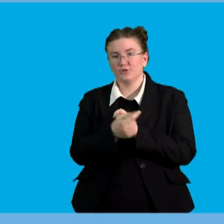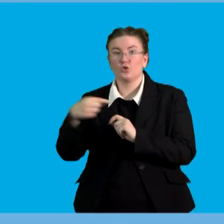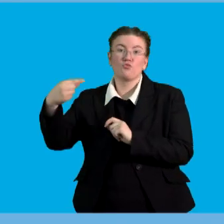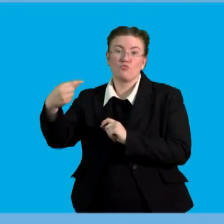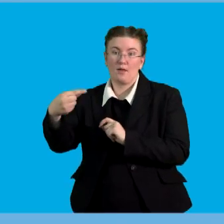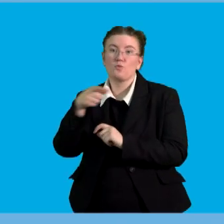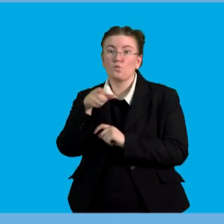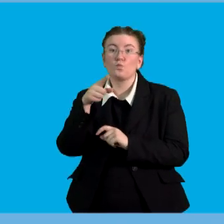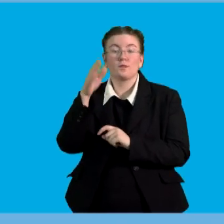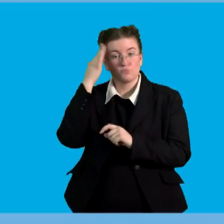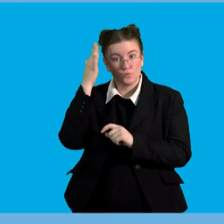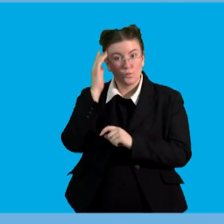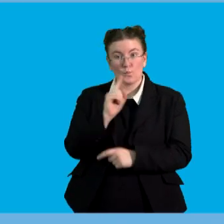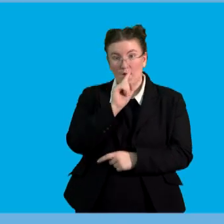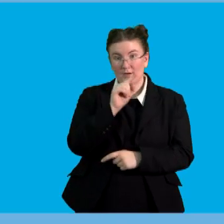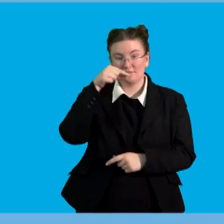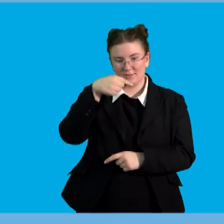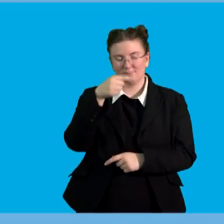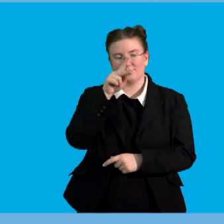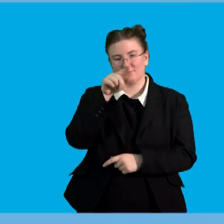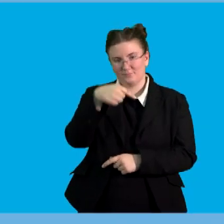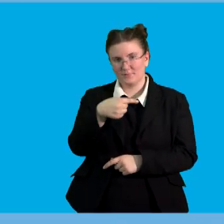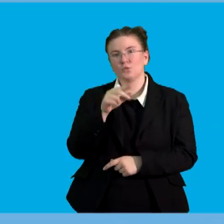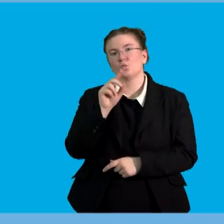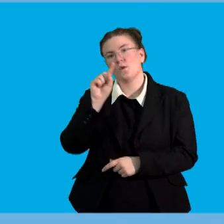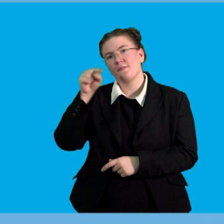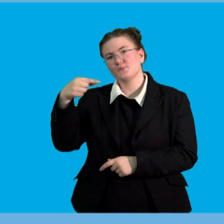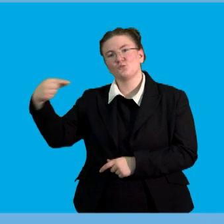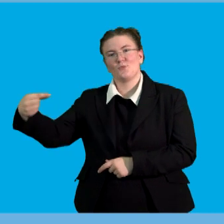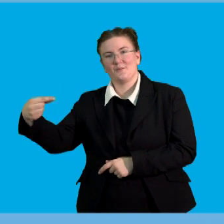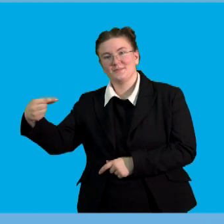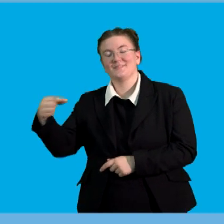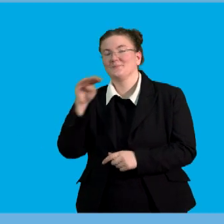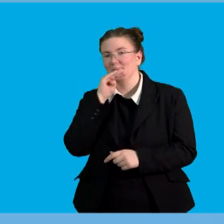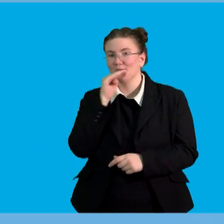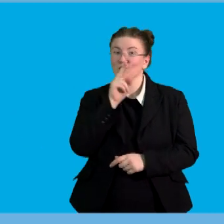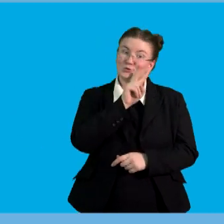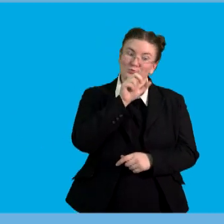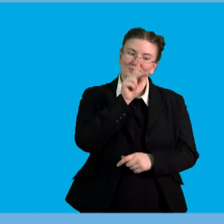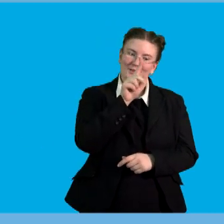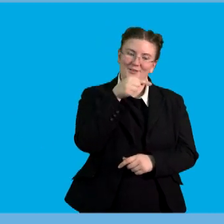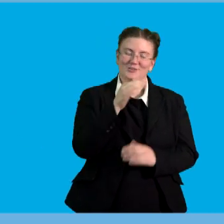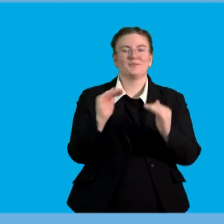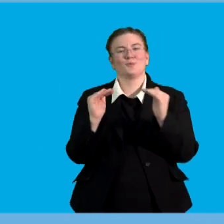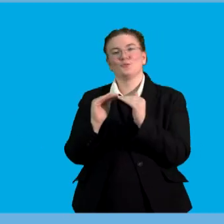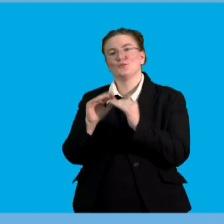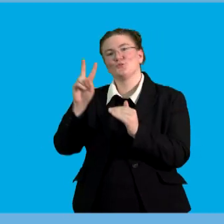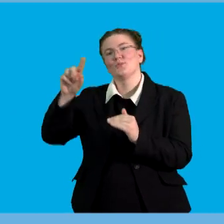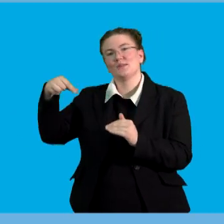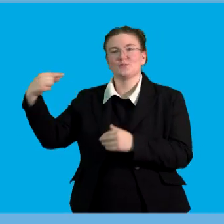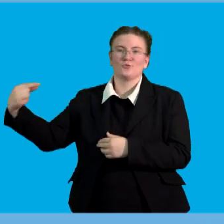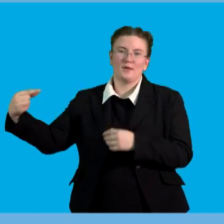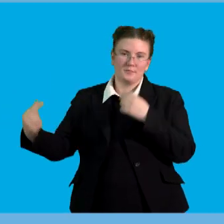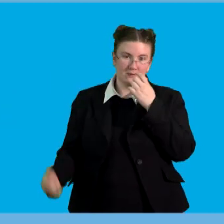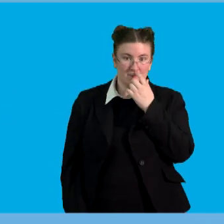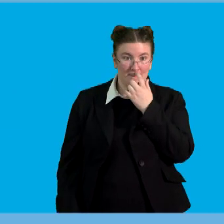that if 1 kg is 1,000 kilograms, then 2 kg must be 2,000 grams. So if 1 kg is equals to 1,000